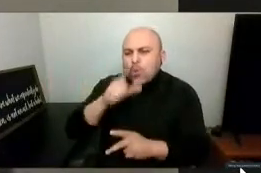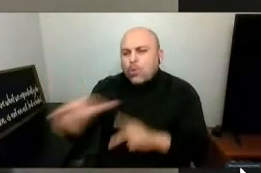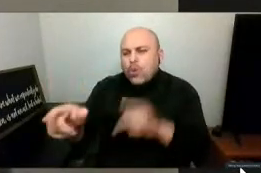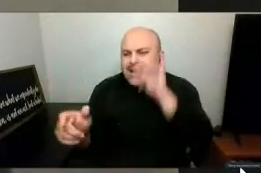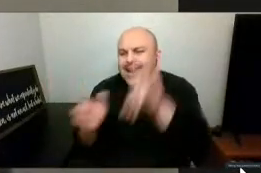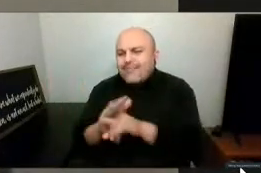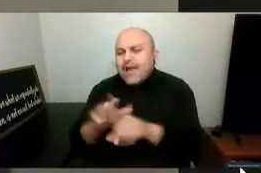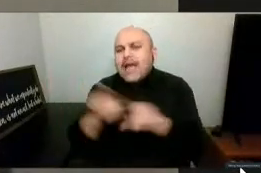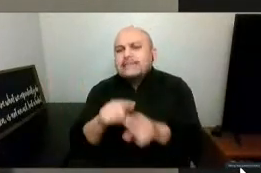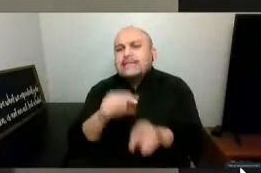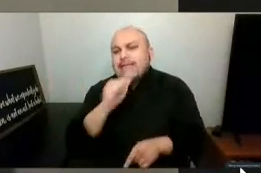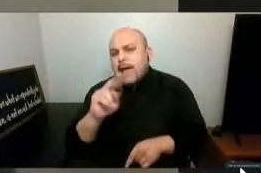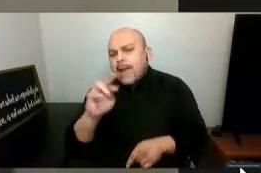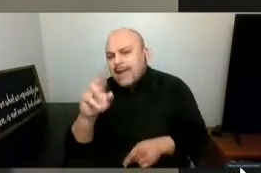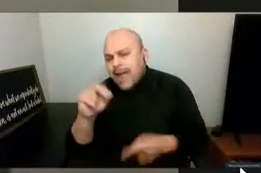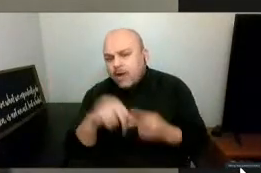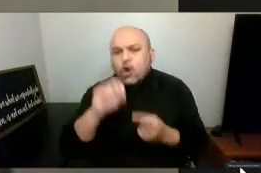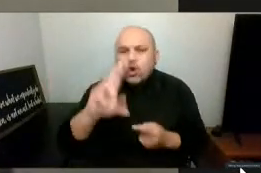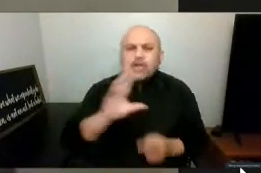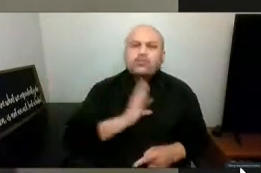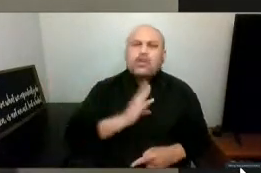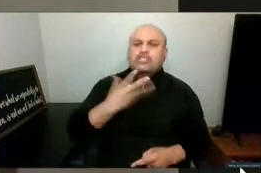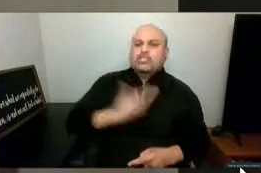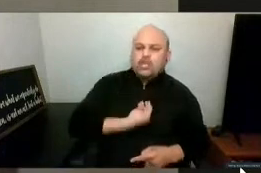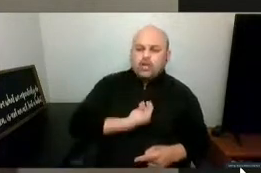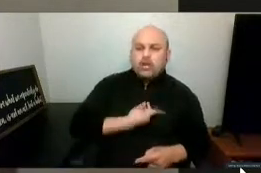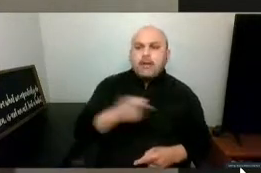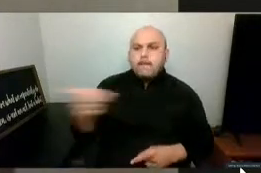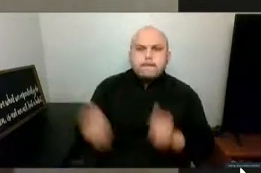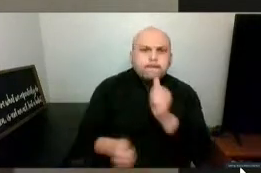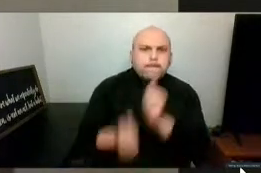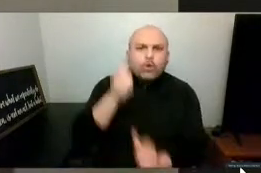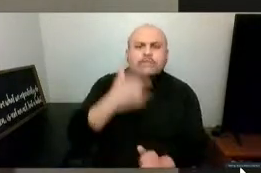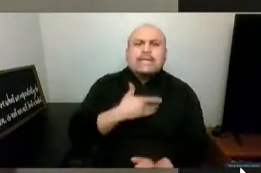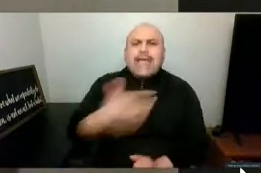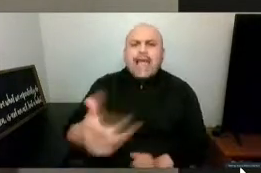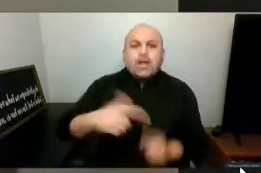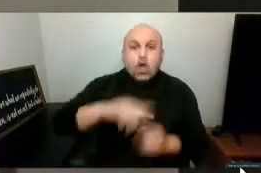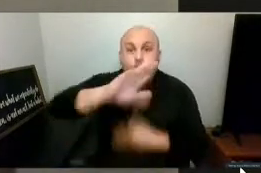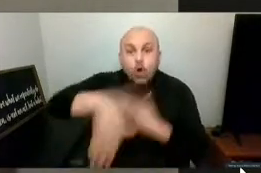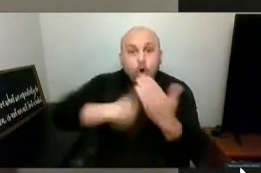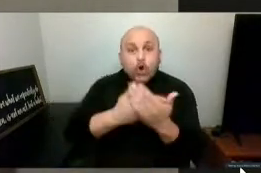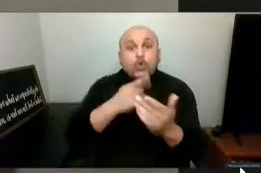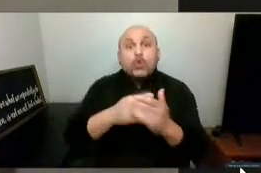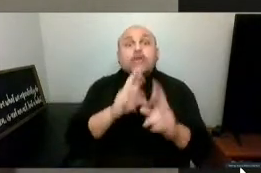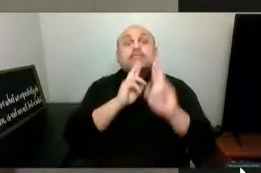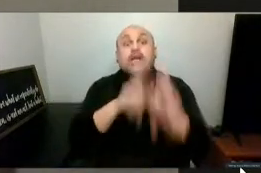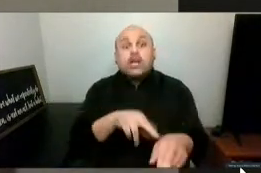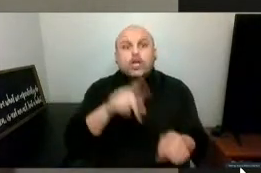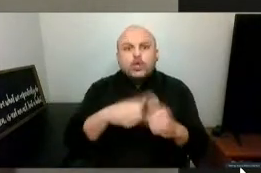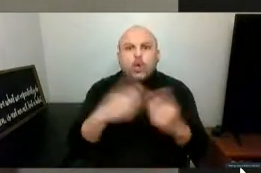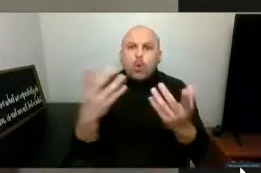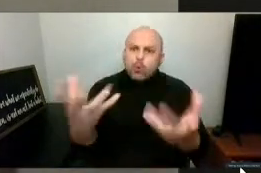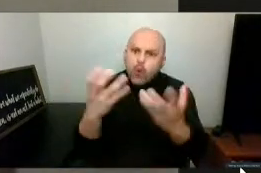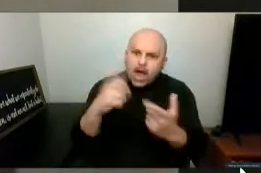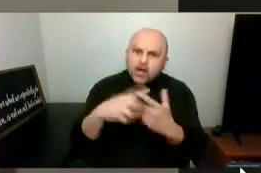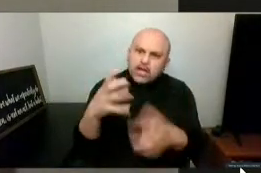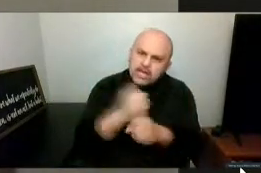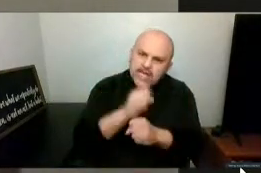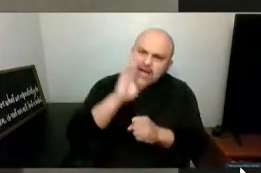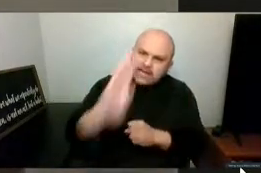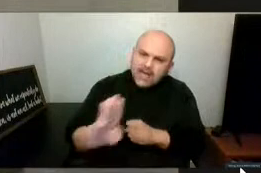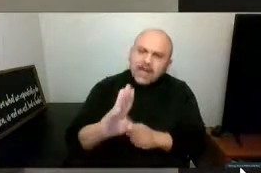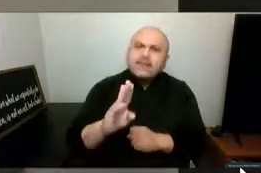or transgender, were the most likely of all of our respondents to want to get the vaccine as soon